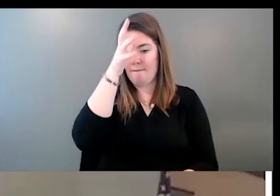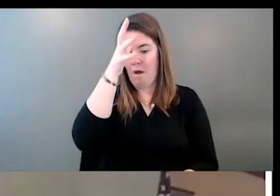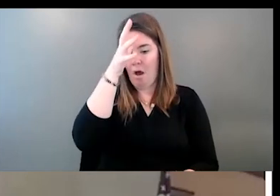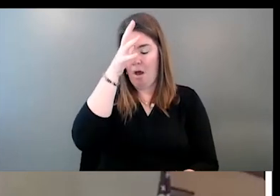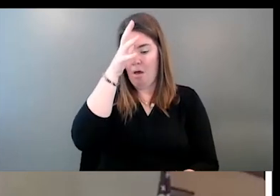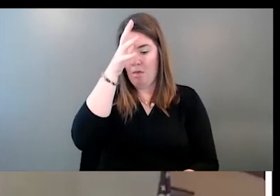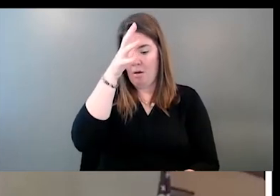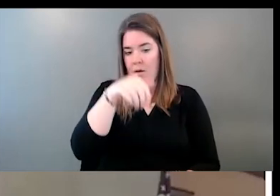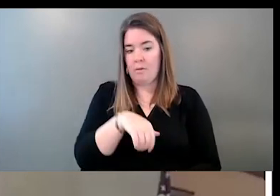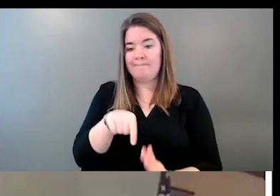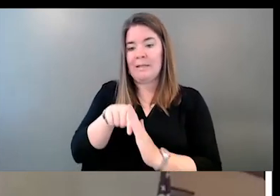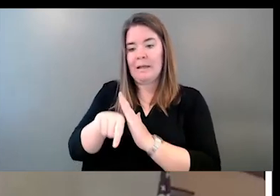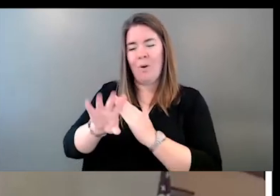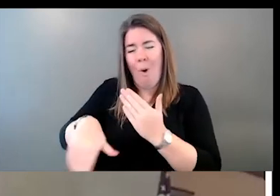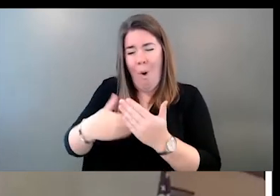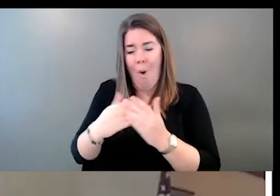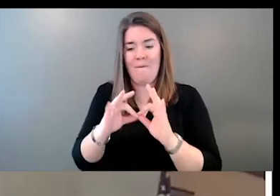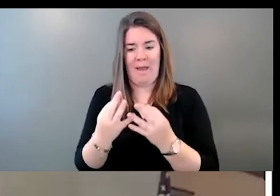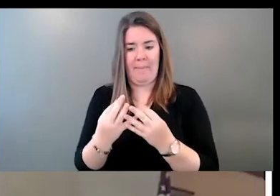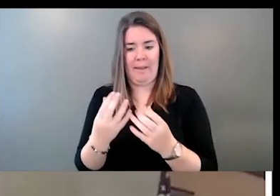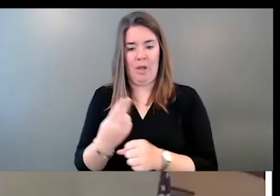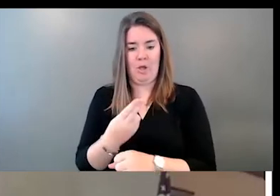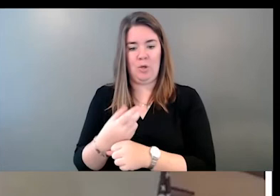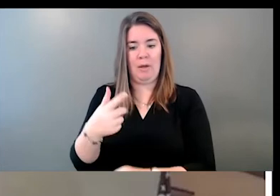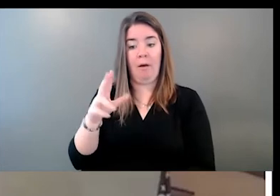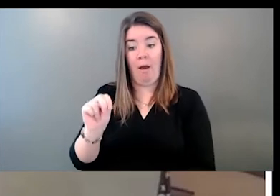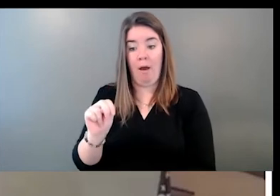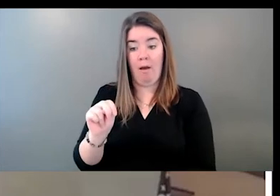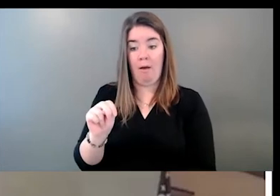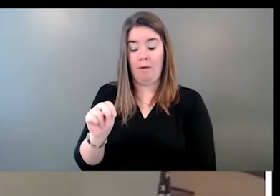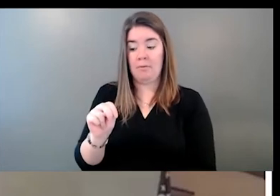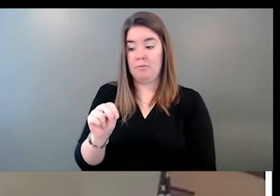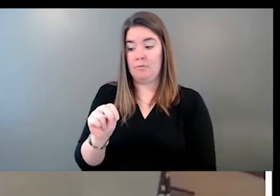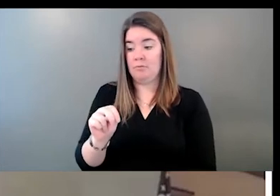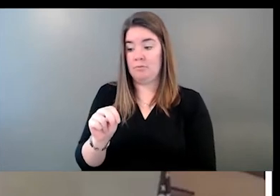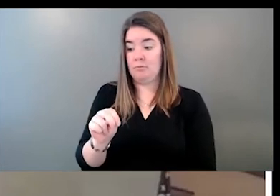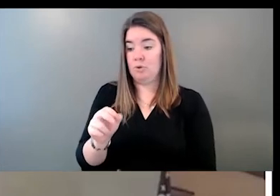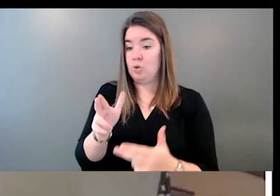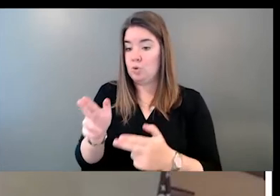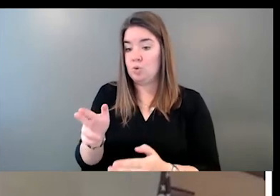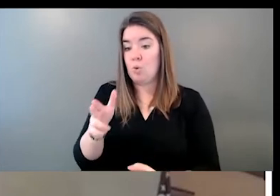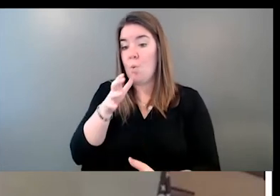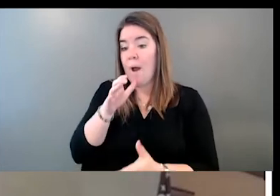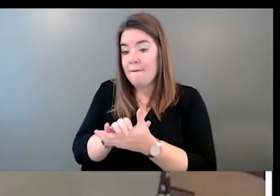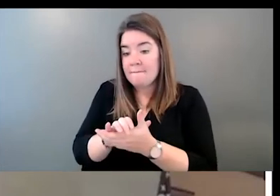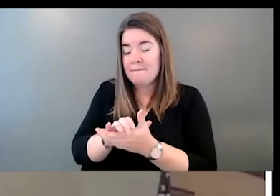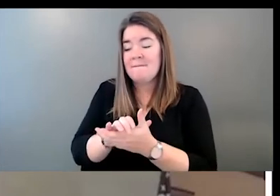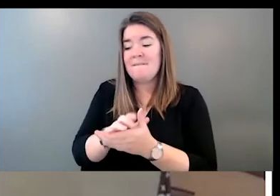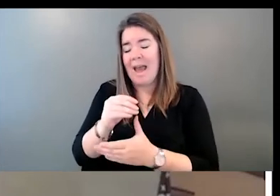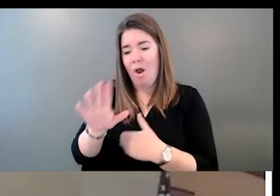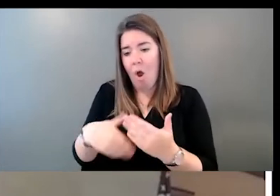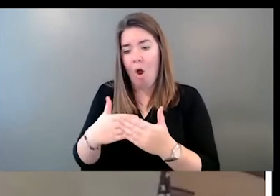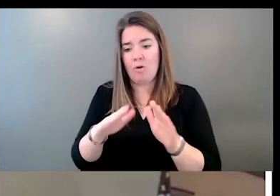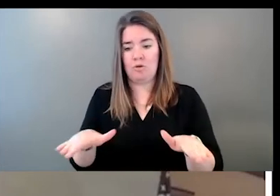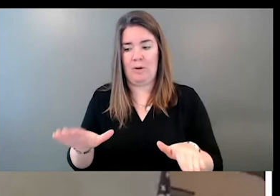family using a firearm, shooting and killing his wife and all of his children in the family home. The loss